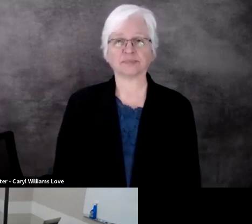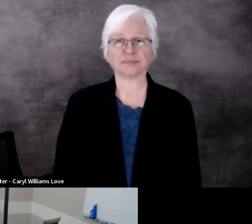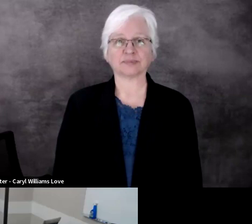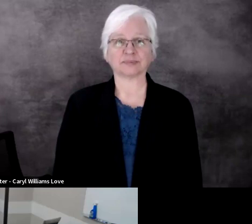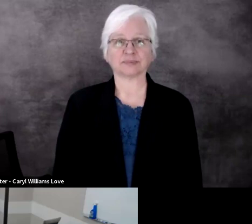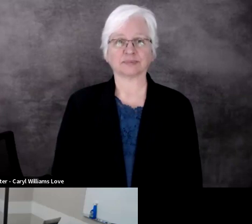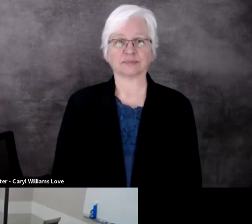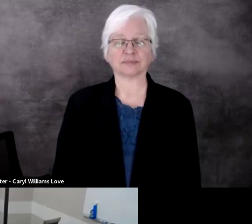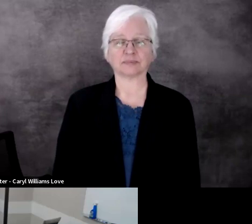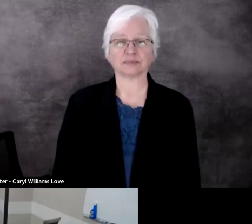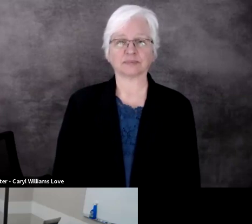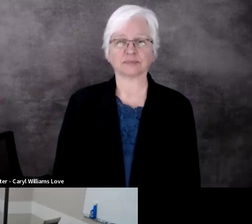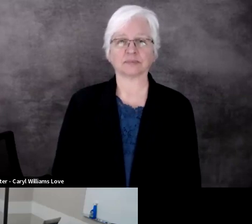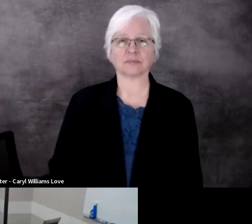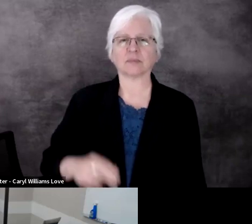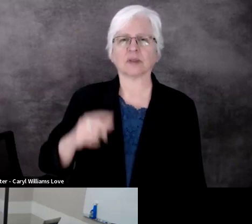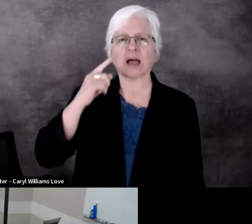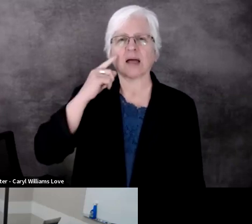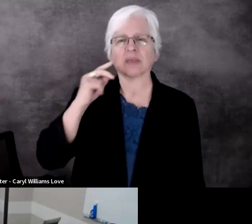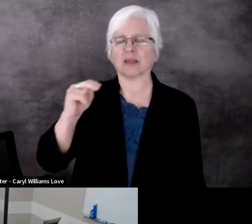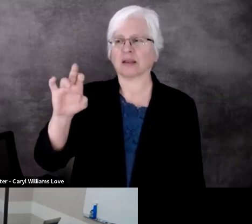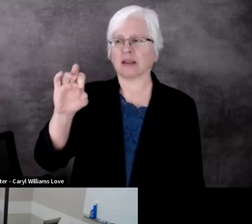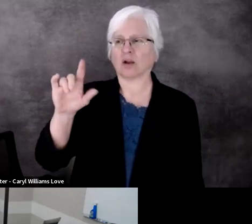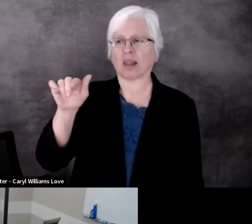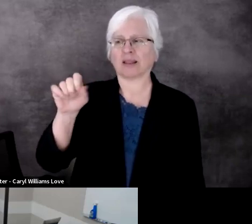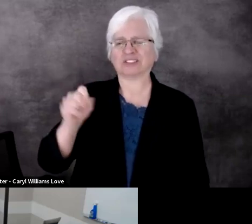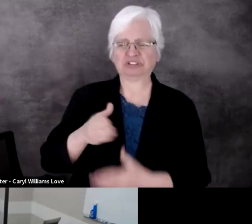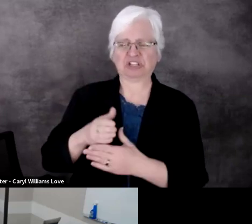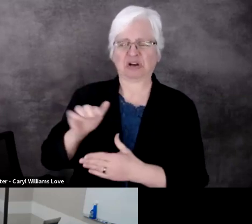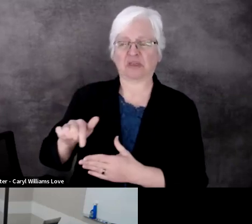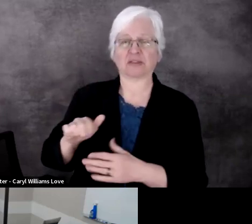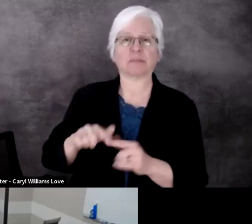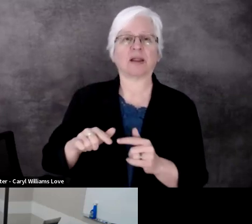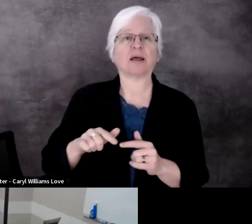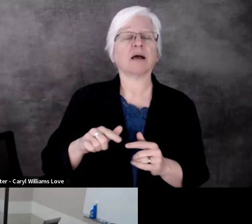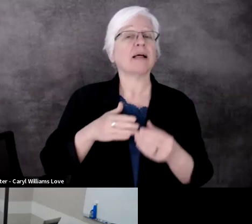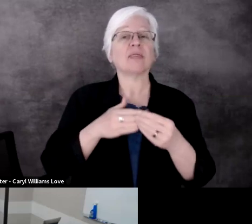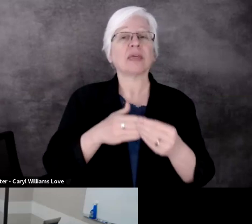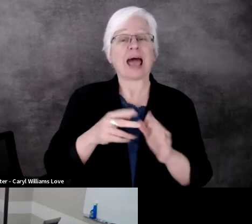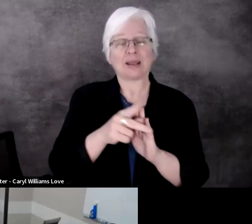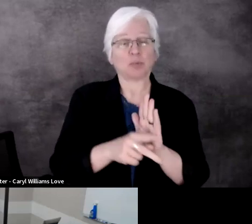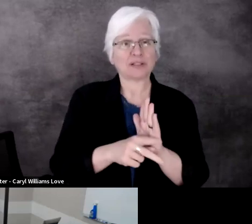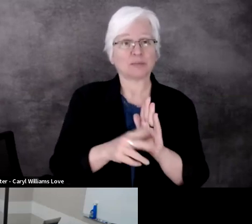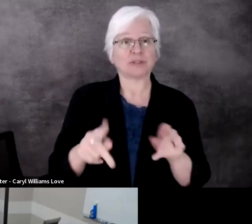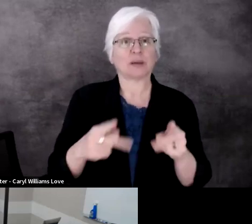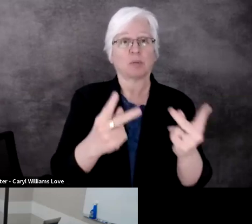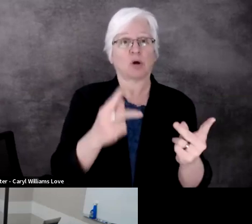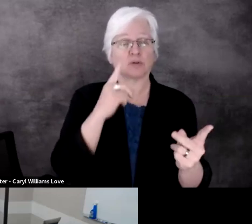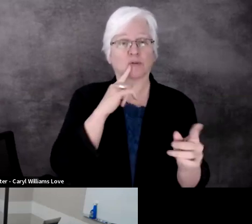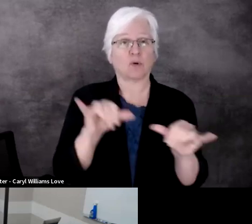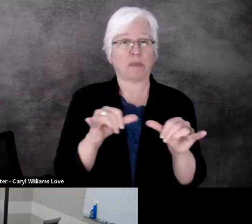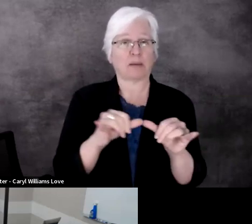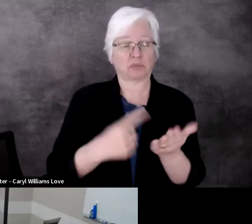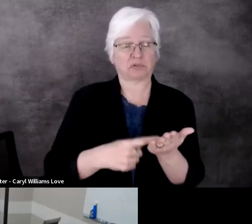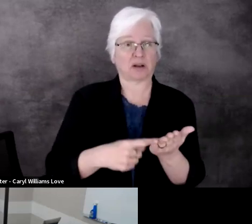and I think Nicola shared this in the meeting materials, but reflecting back on the guiding principles and proposals for metrics that we talked about